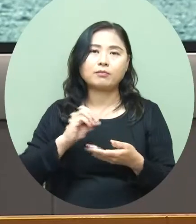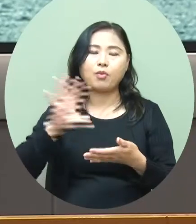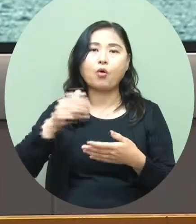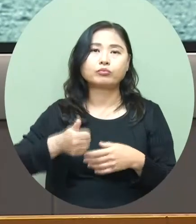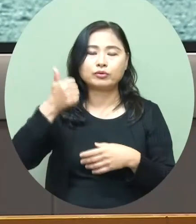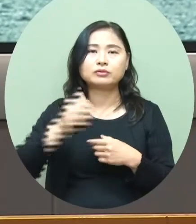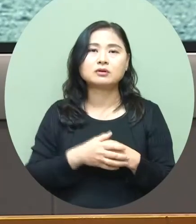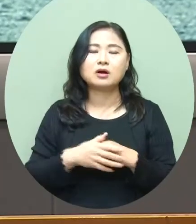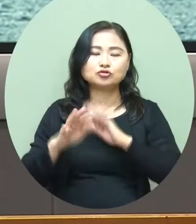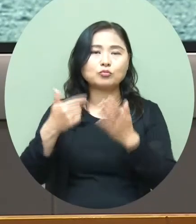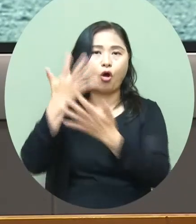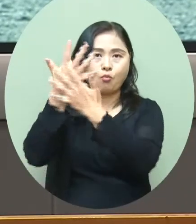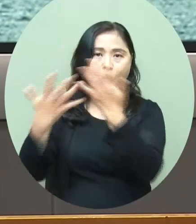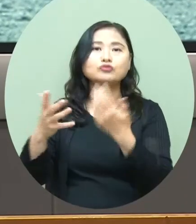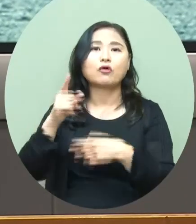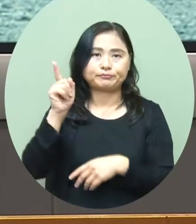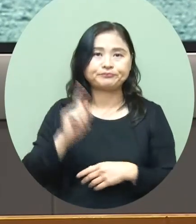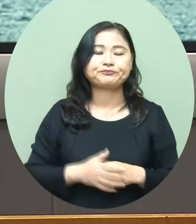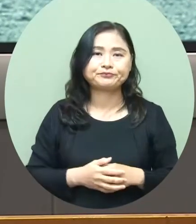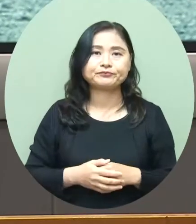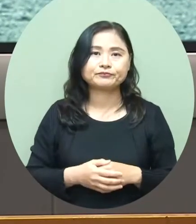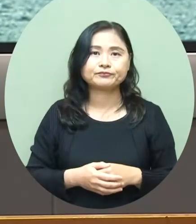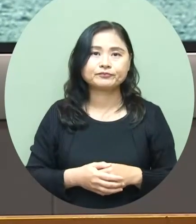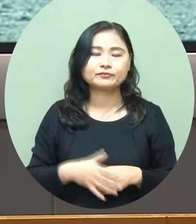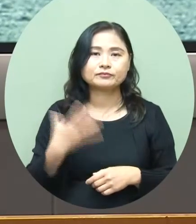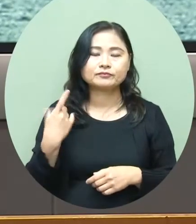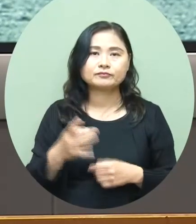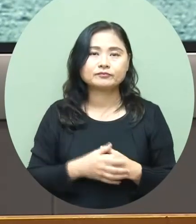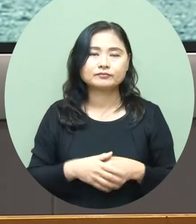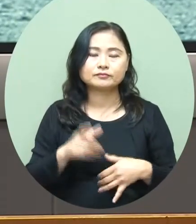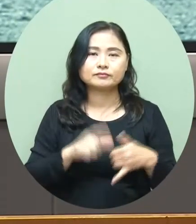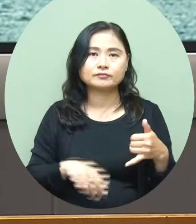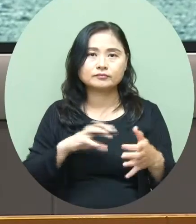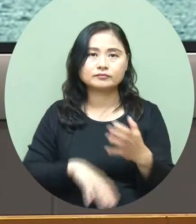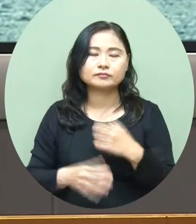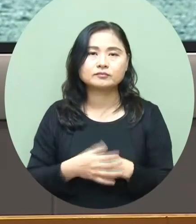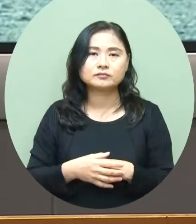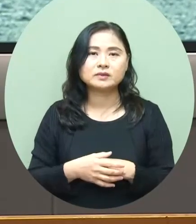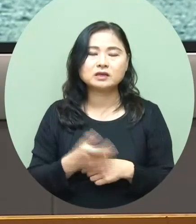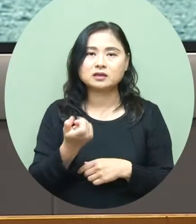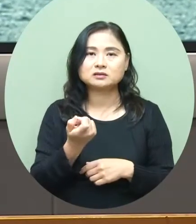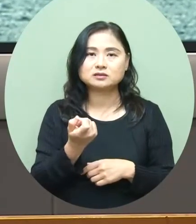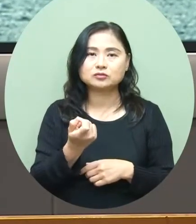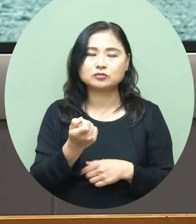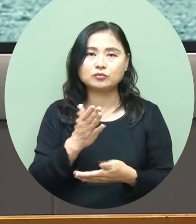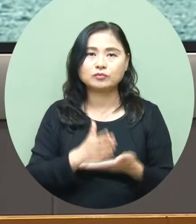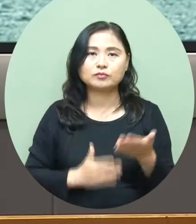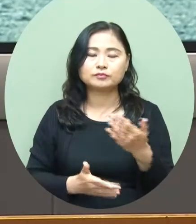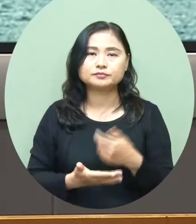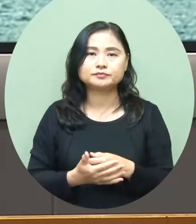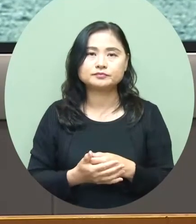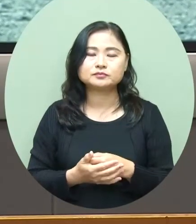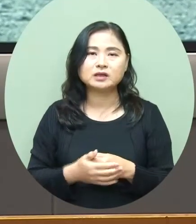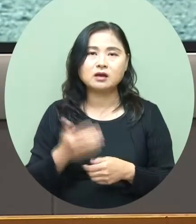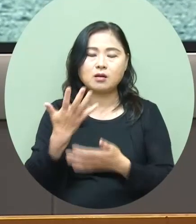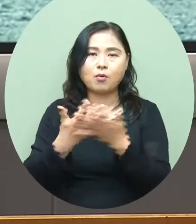These are all successfully declared cases, meaning the patients concerned have all received the isolation order. And